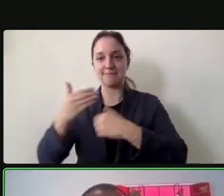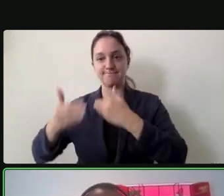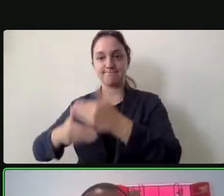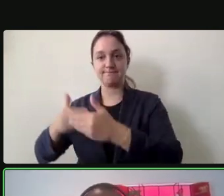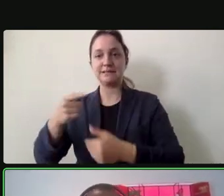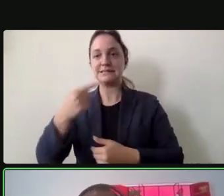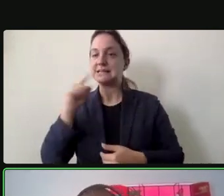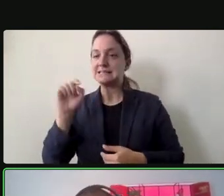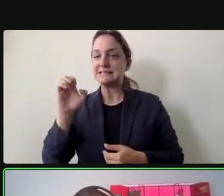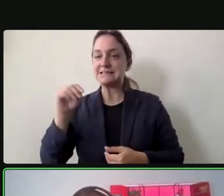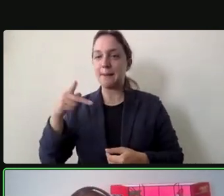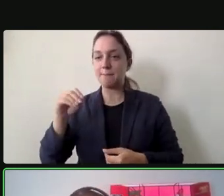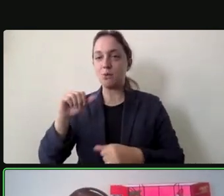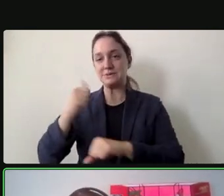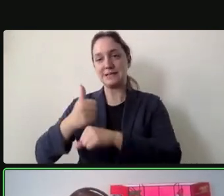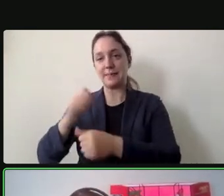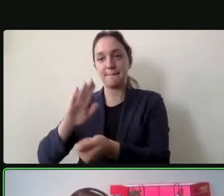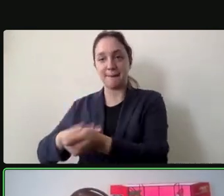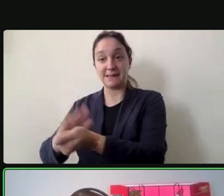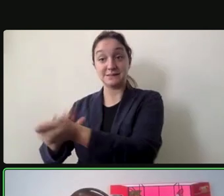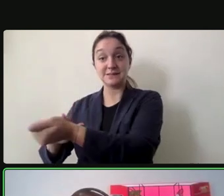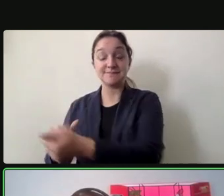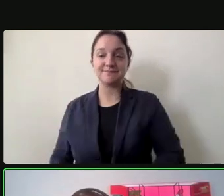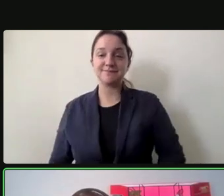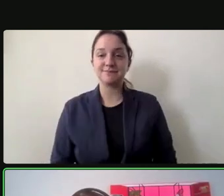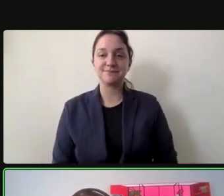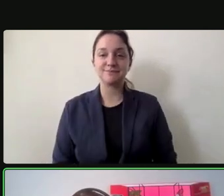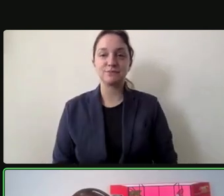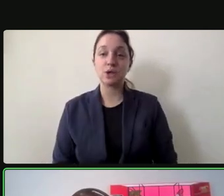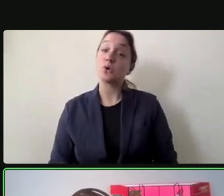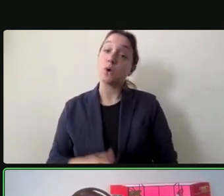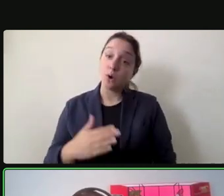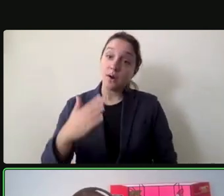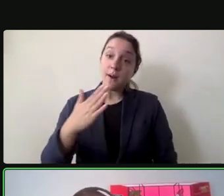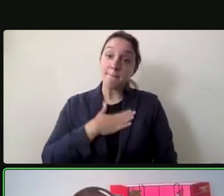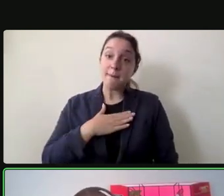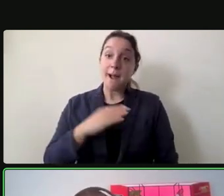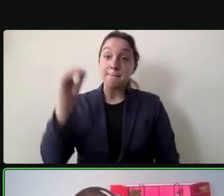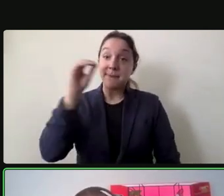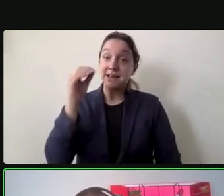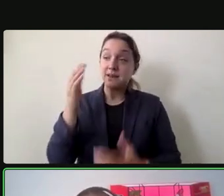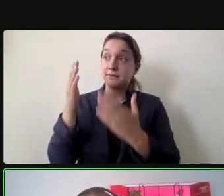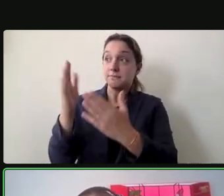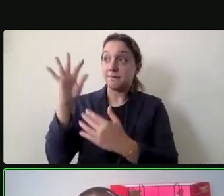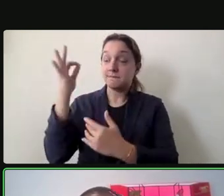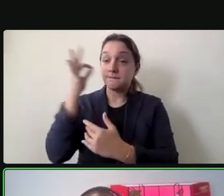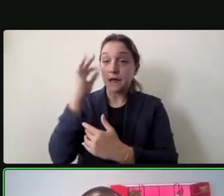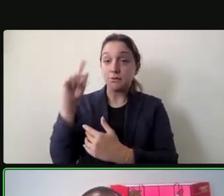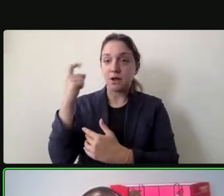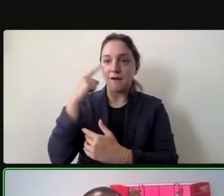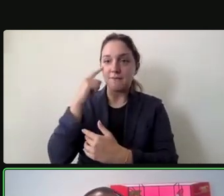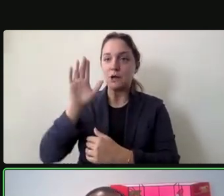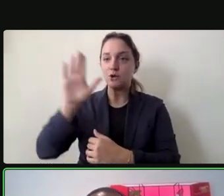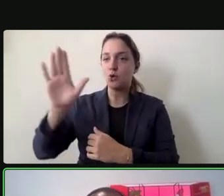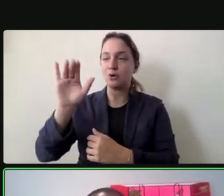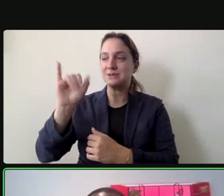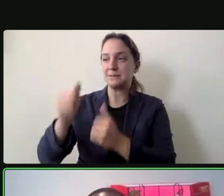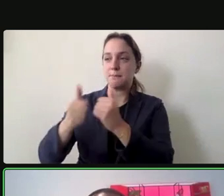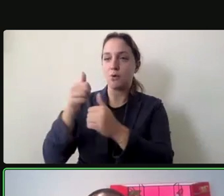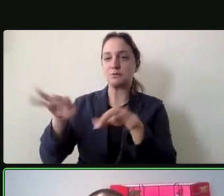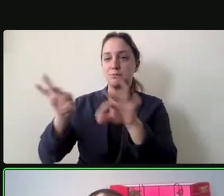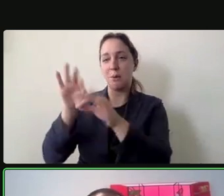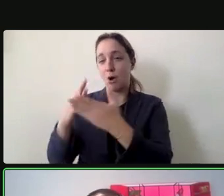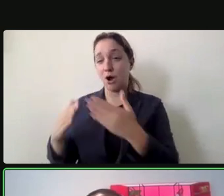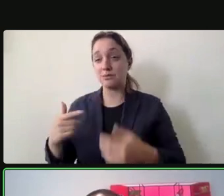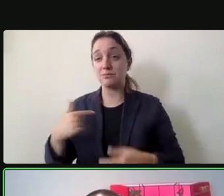my opinion that the work that you guys do in the federal government is the most important part of that. I'm gonna talk a little bit